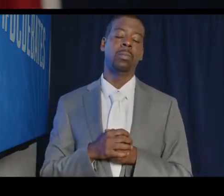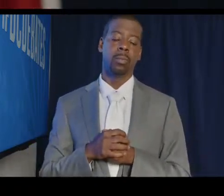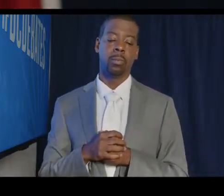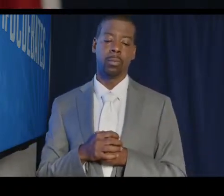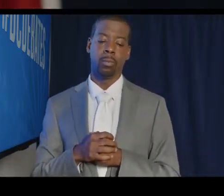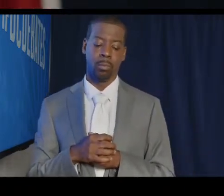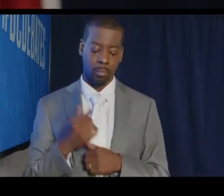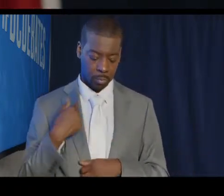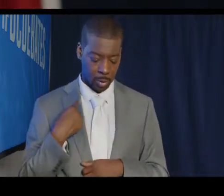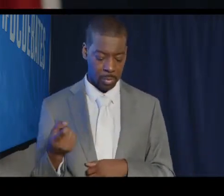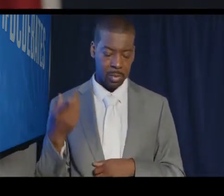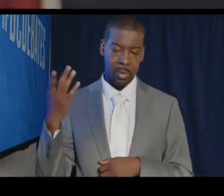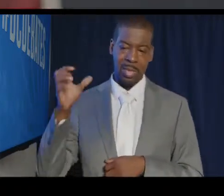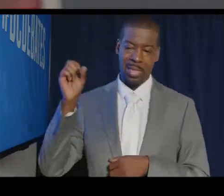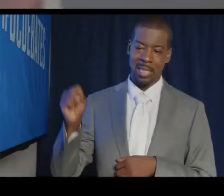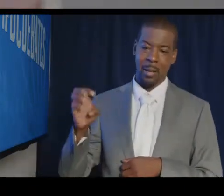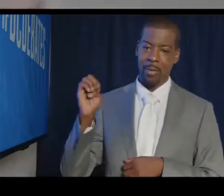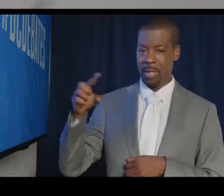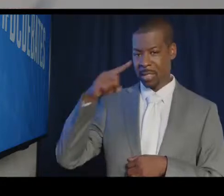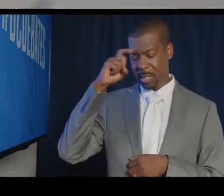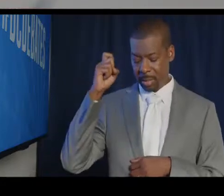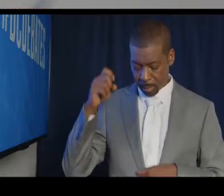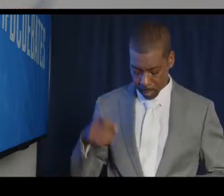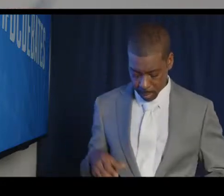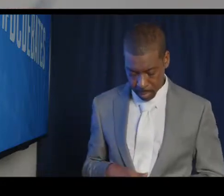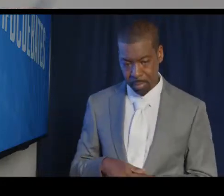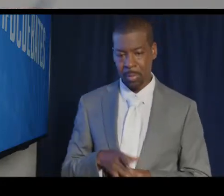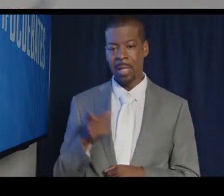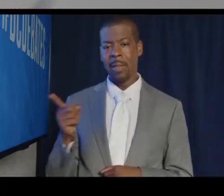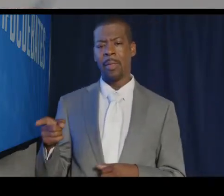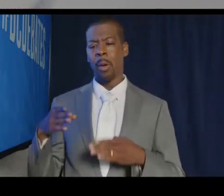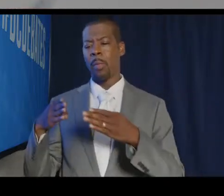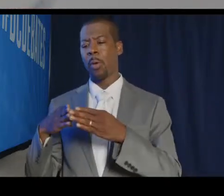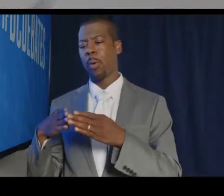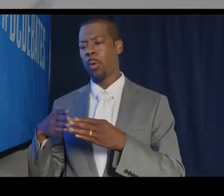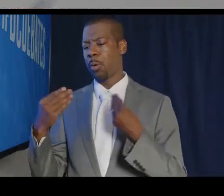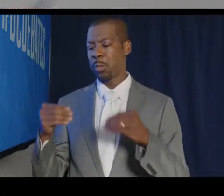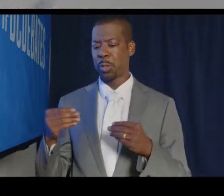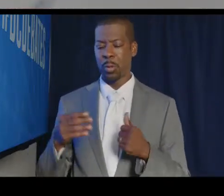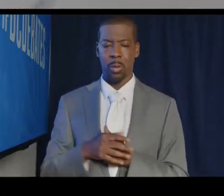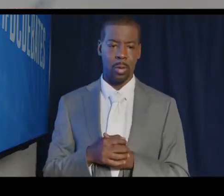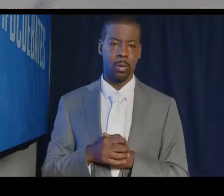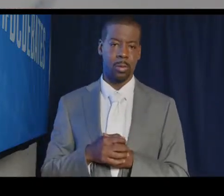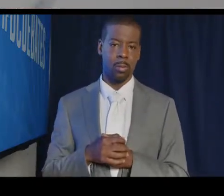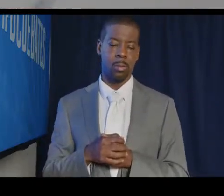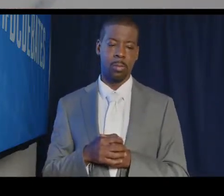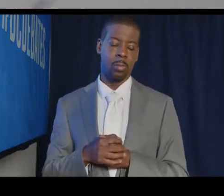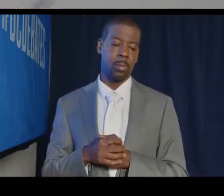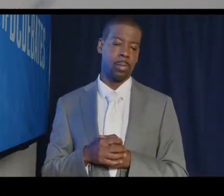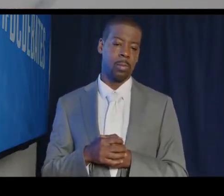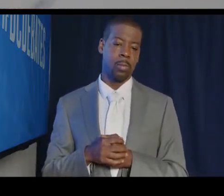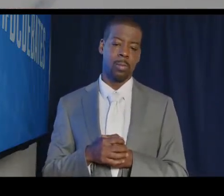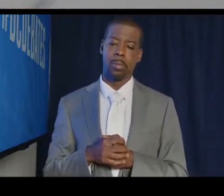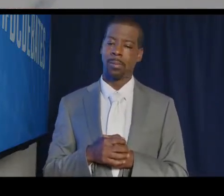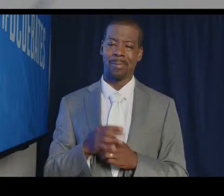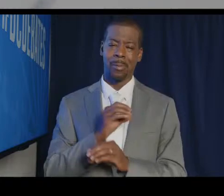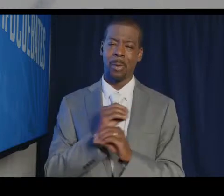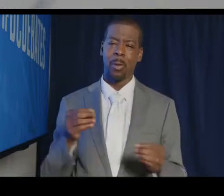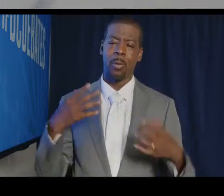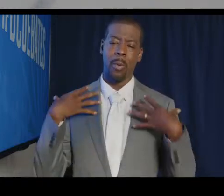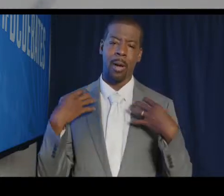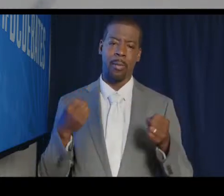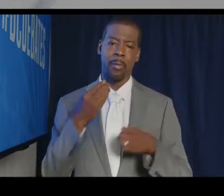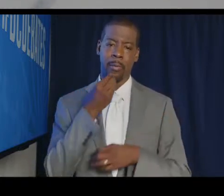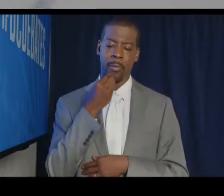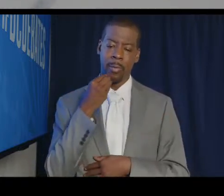summers with family in Anacostia, spent a lot of time at the corner store. And what you didn't get then, and you still have a hard time finding now, is healthy foods.